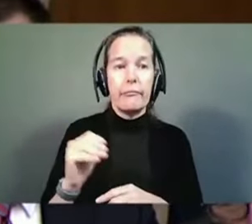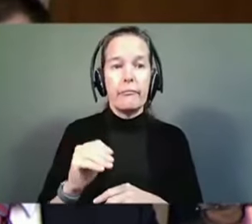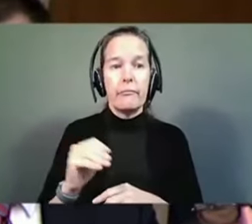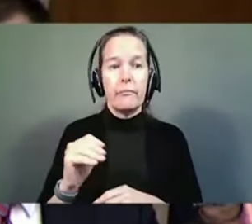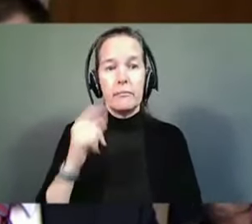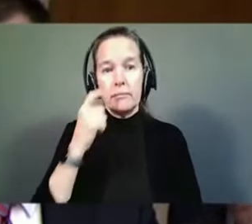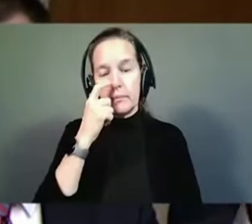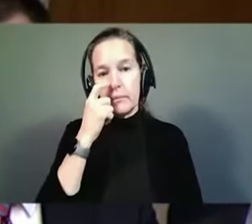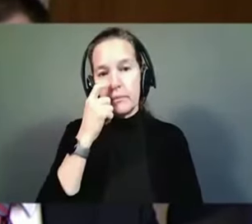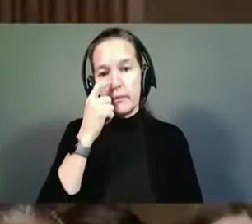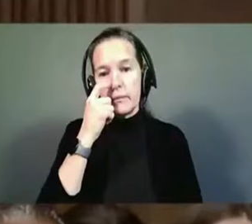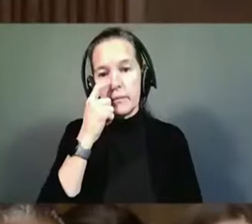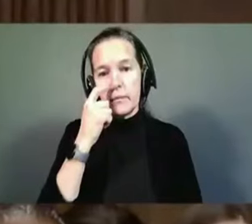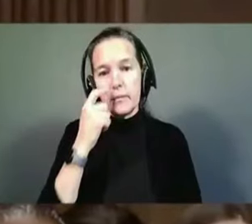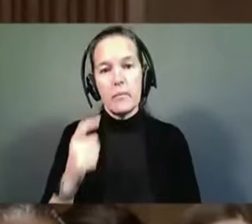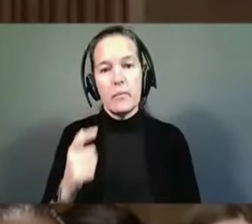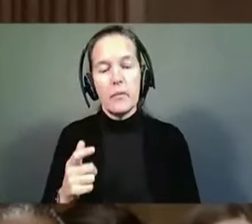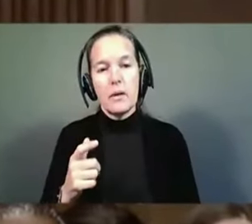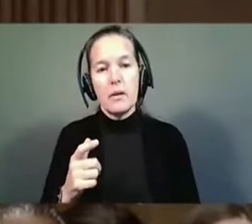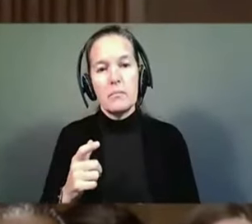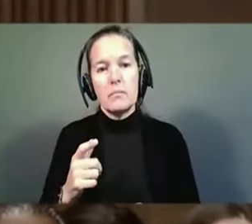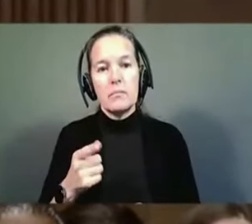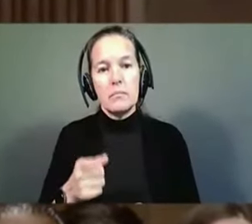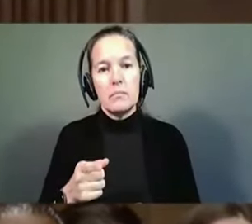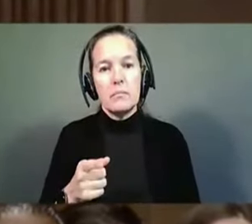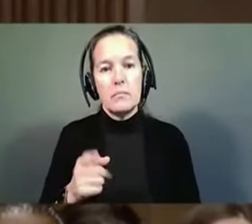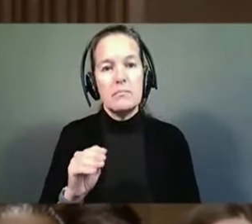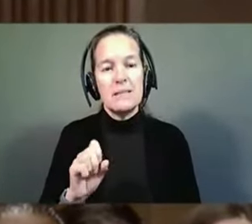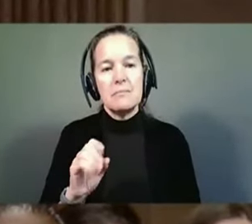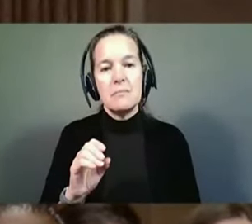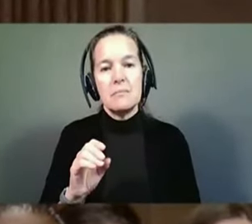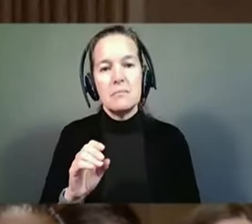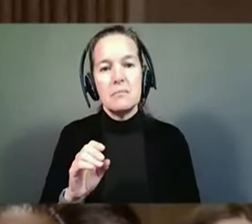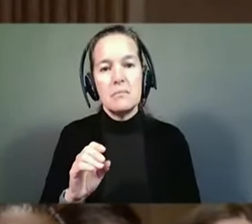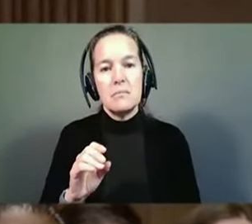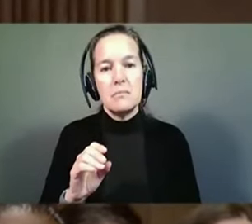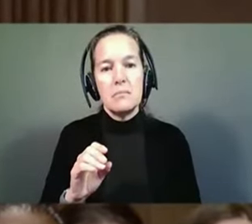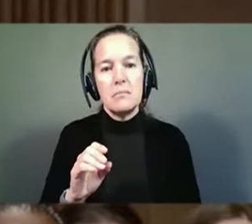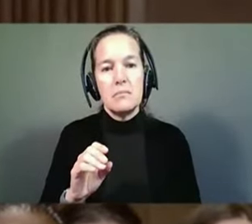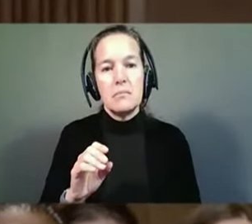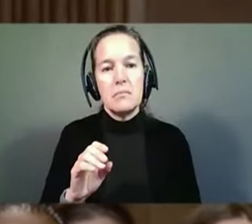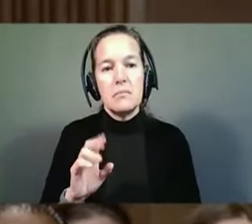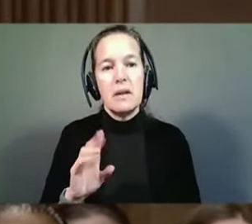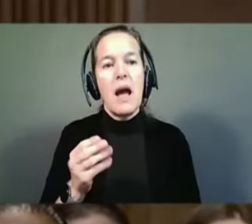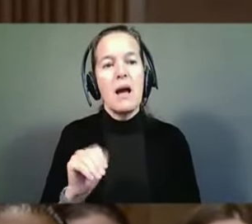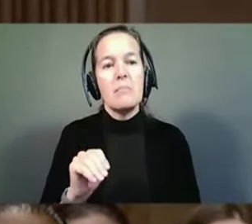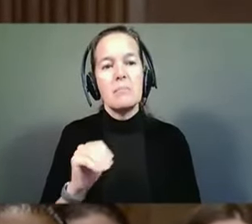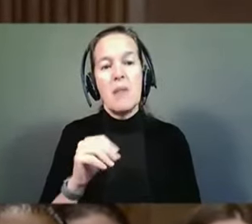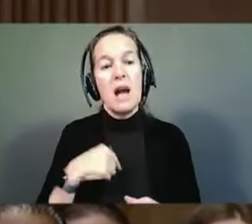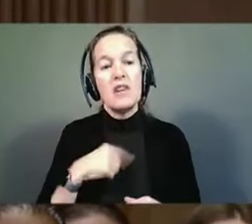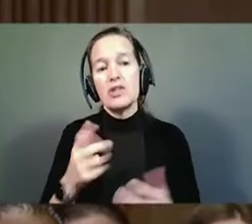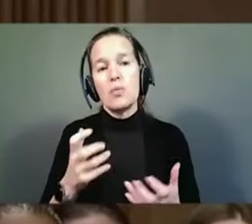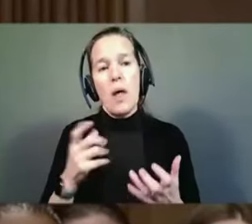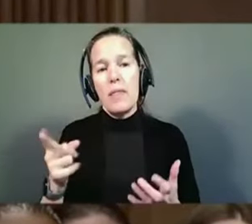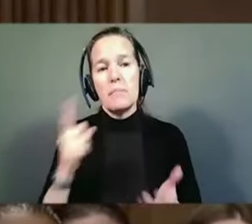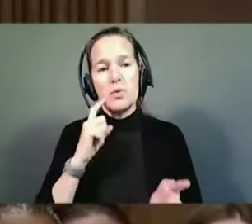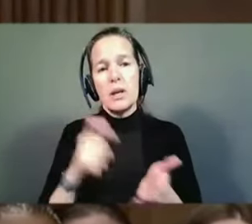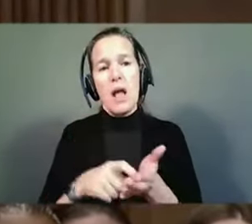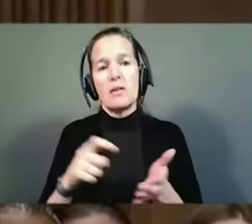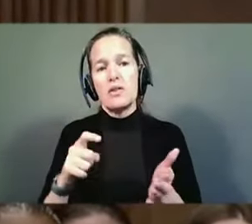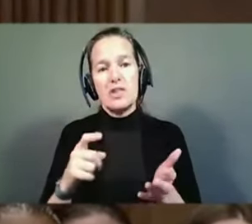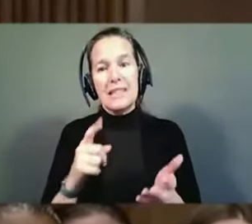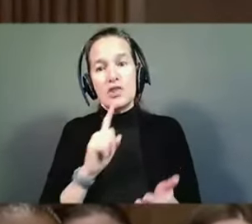I just want them to do something about it now going forward and to acknowledge that it's real and how it's affecting the children. I get